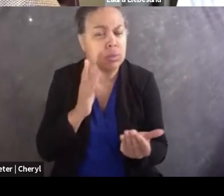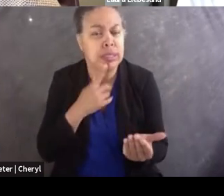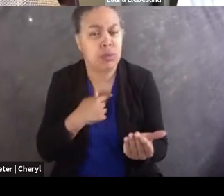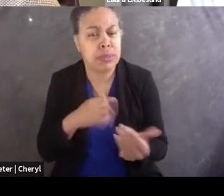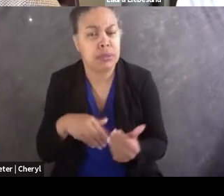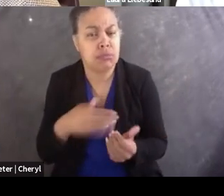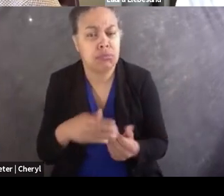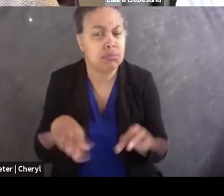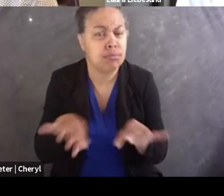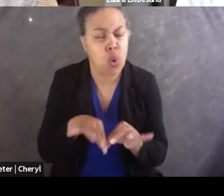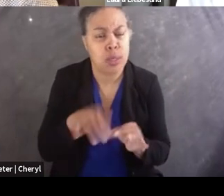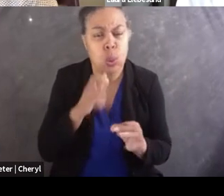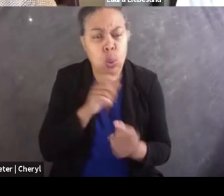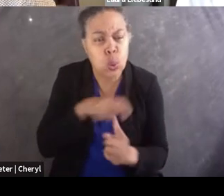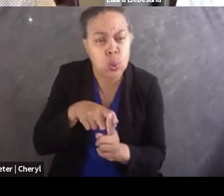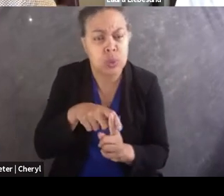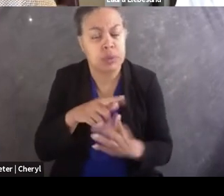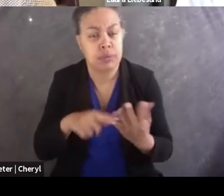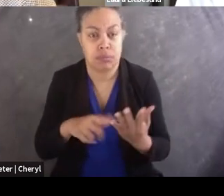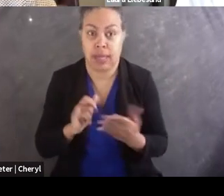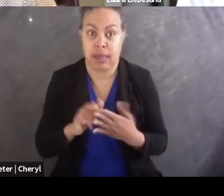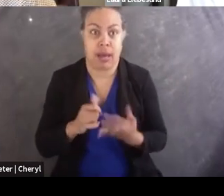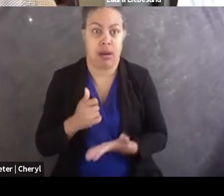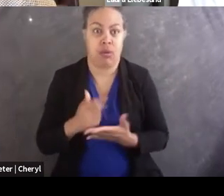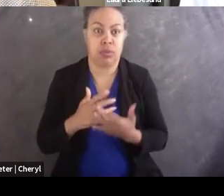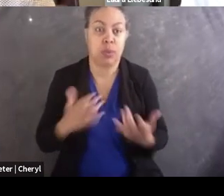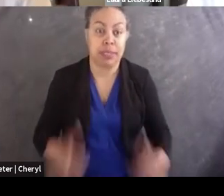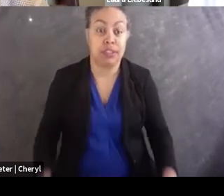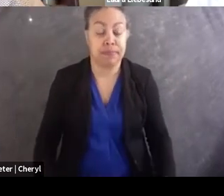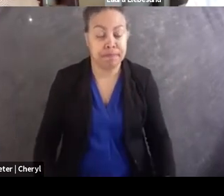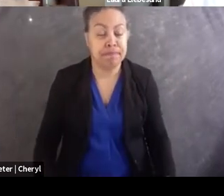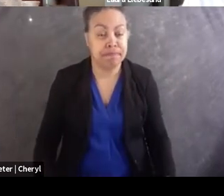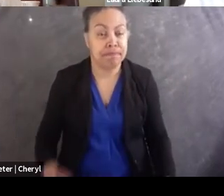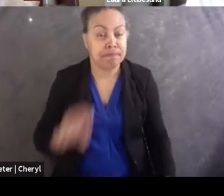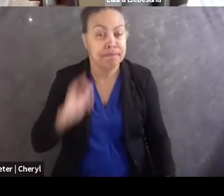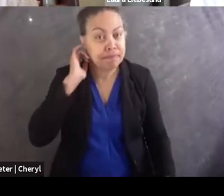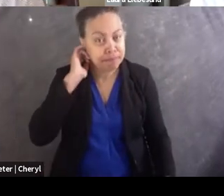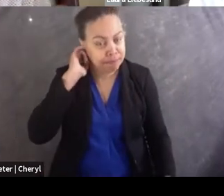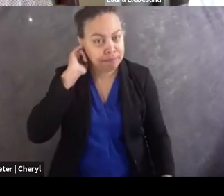to. And that was really valuable to us. Great.